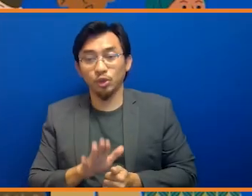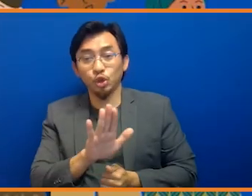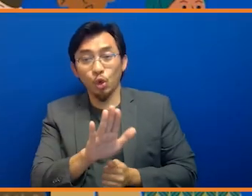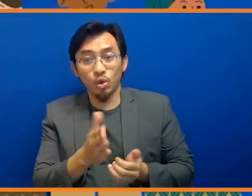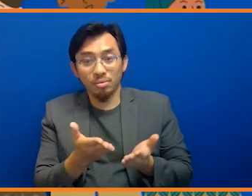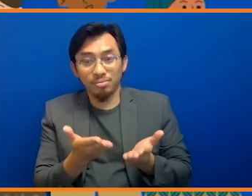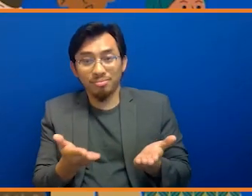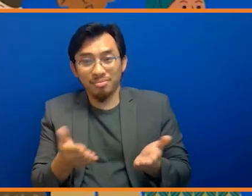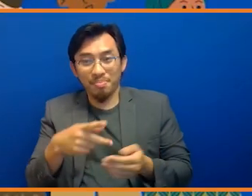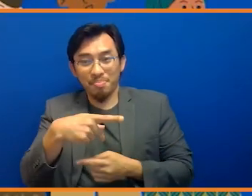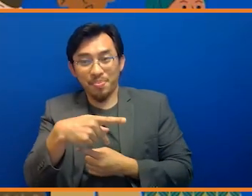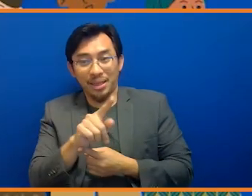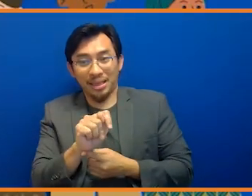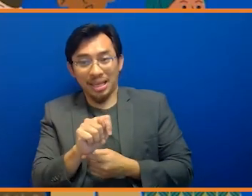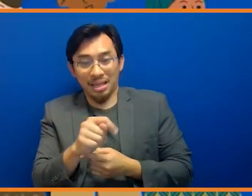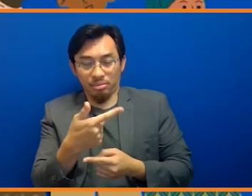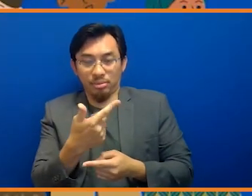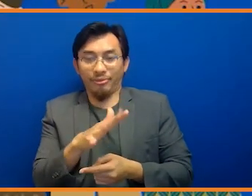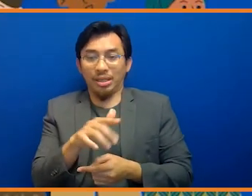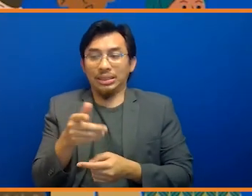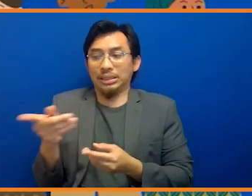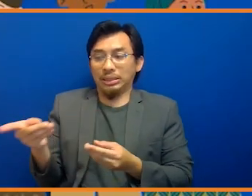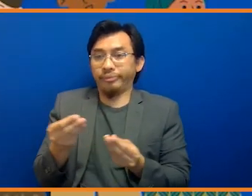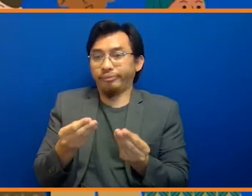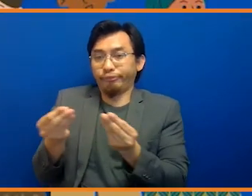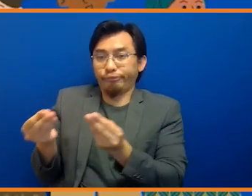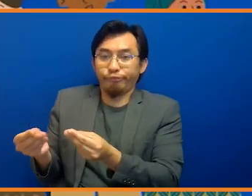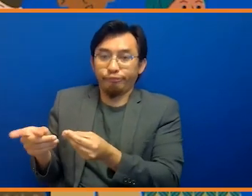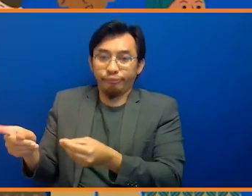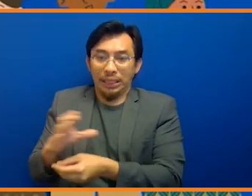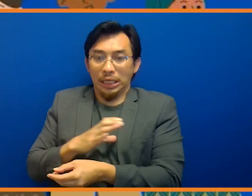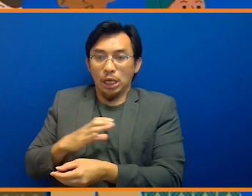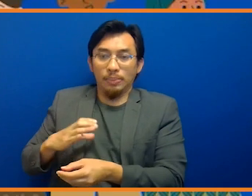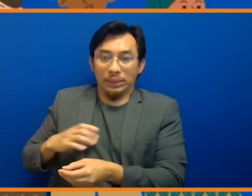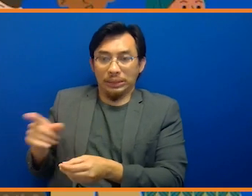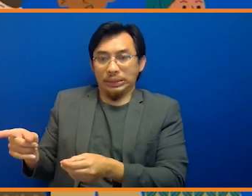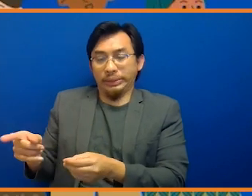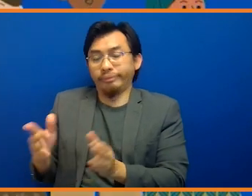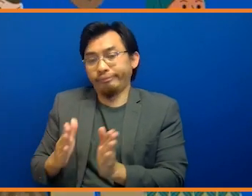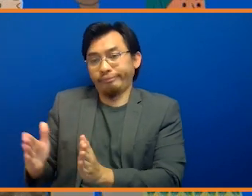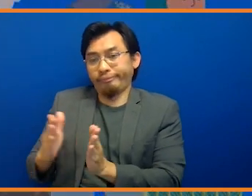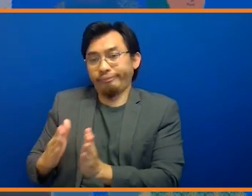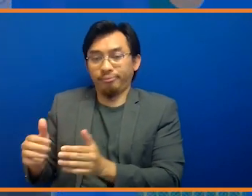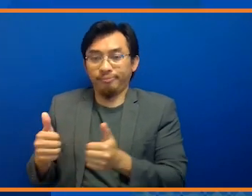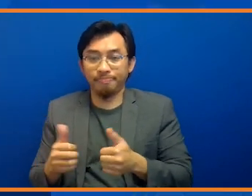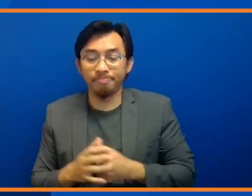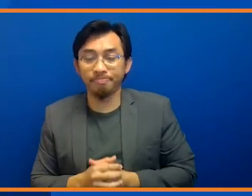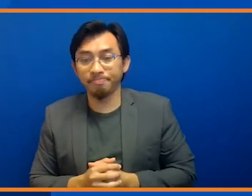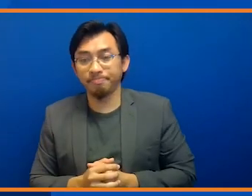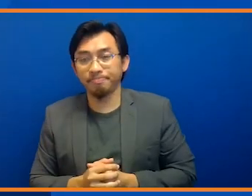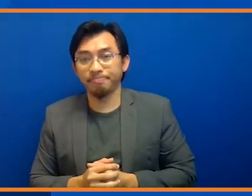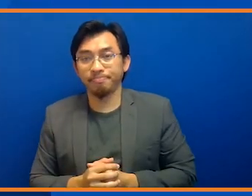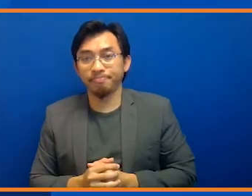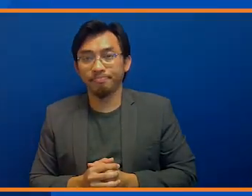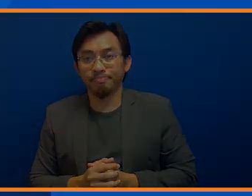And your material is already with the committee. All right. Okay.